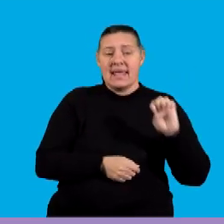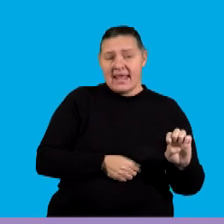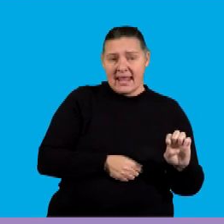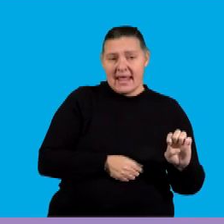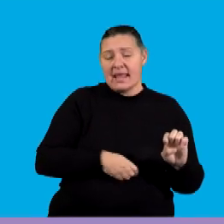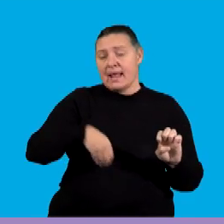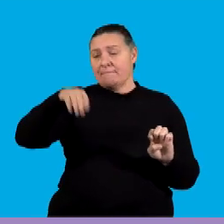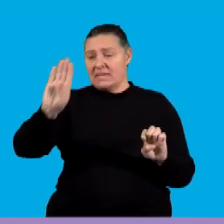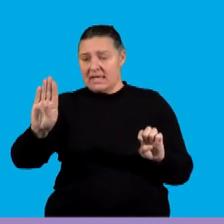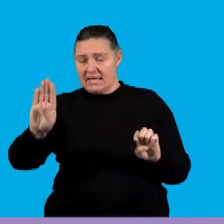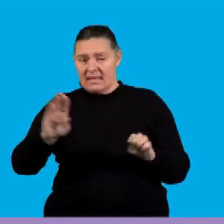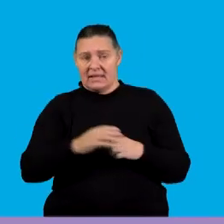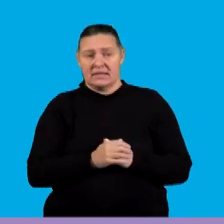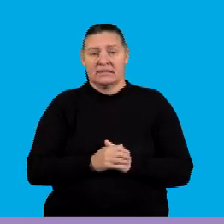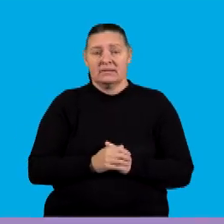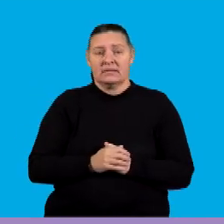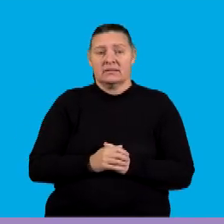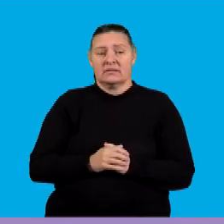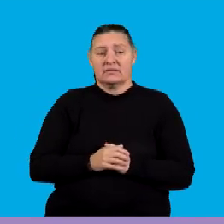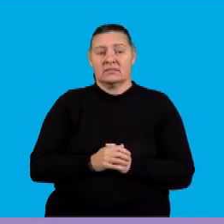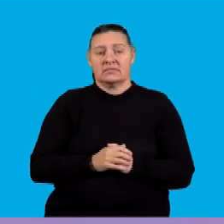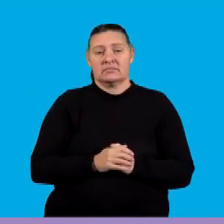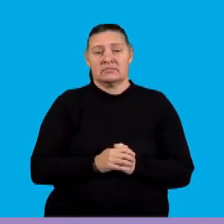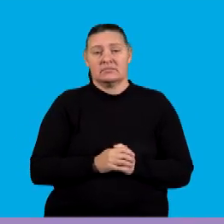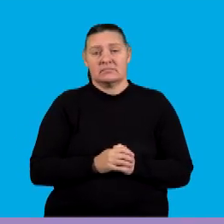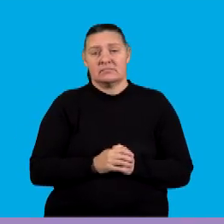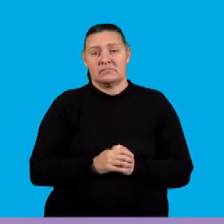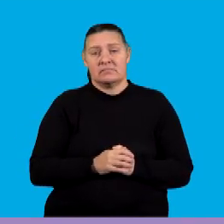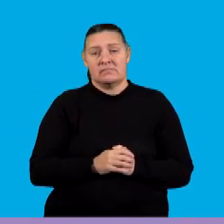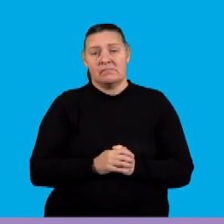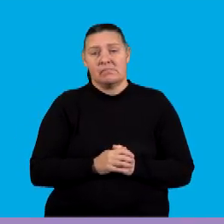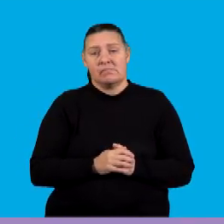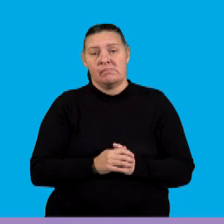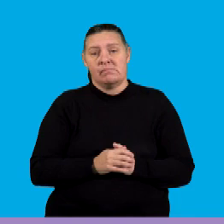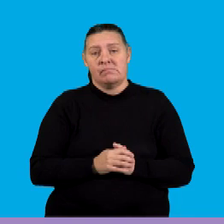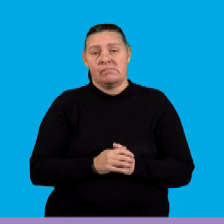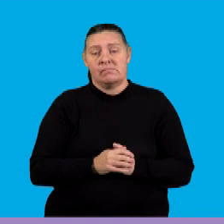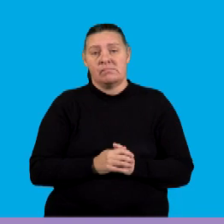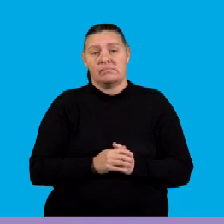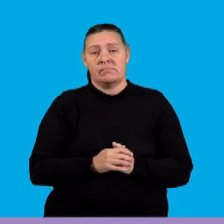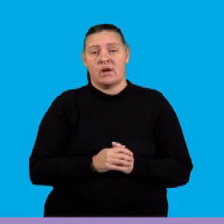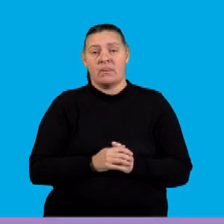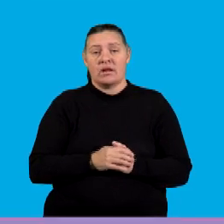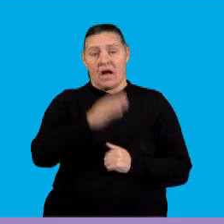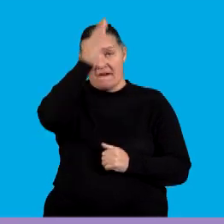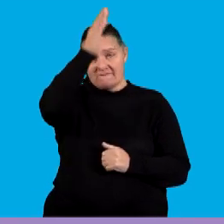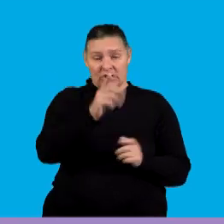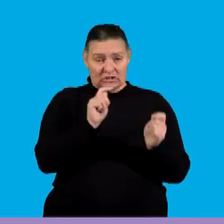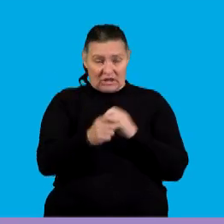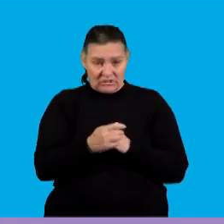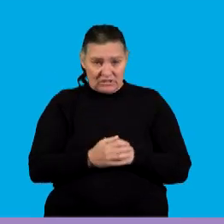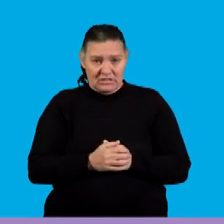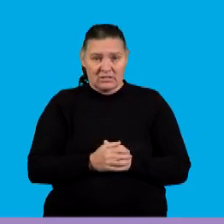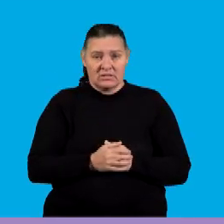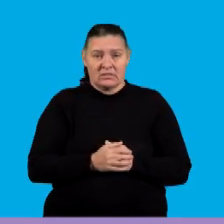point E and point B. So we are going to take E and B. Let's start with the vertical change. Now,